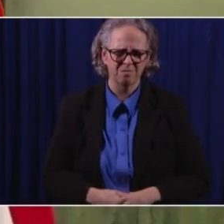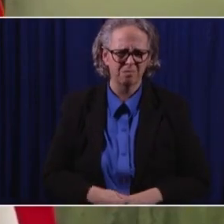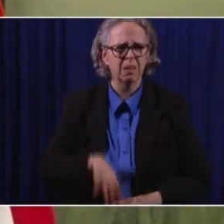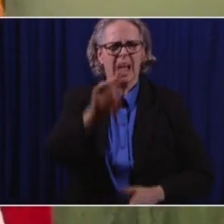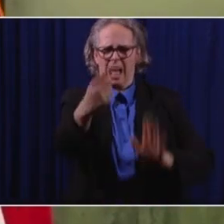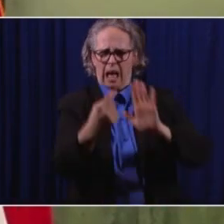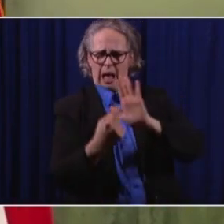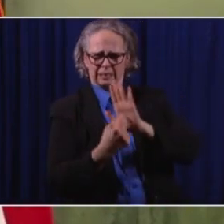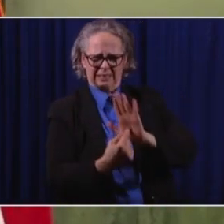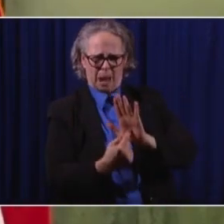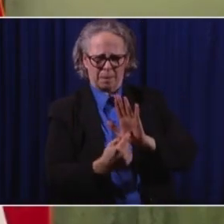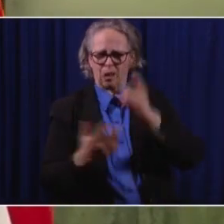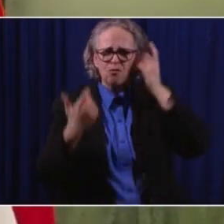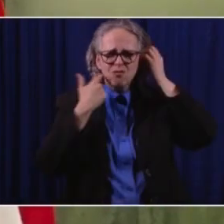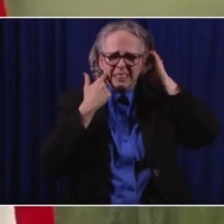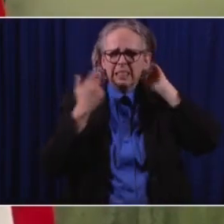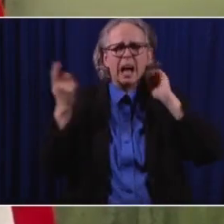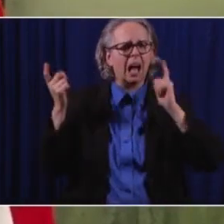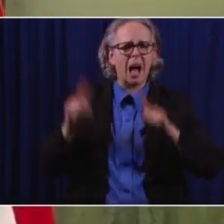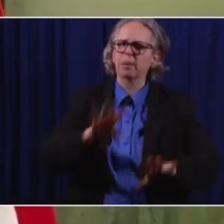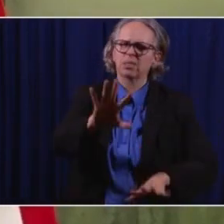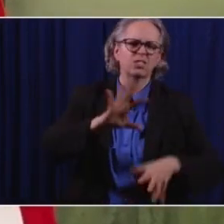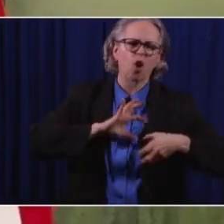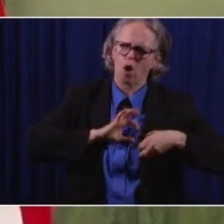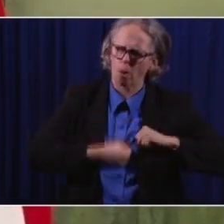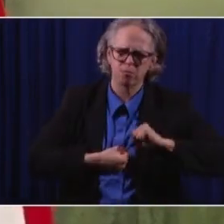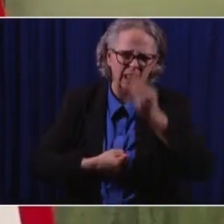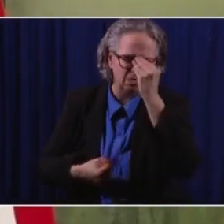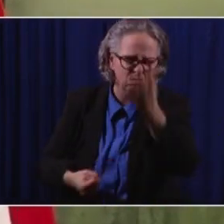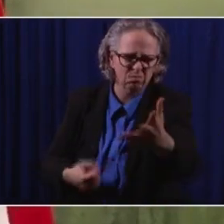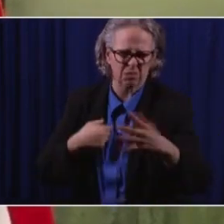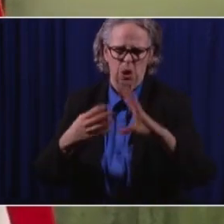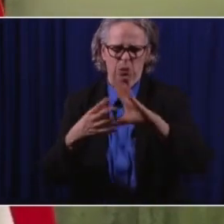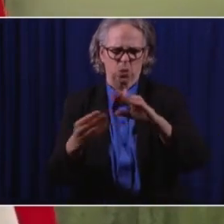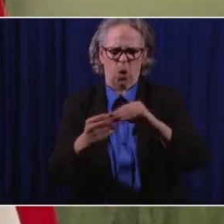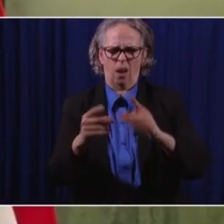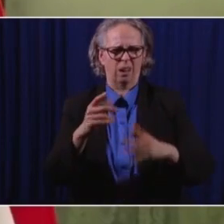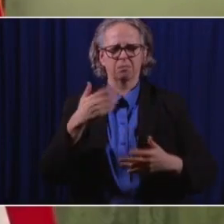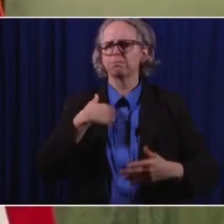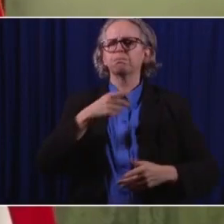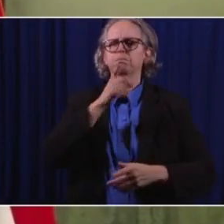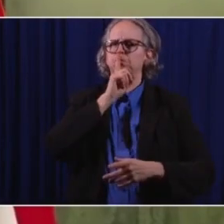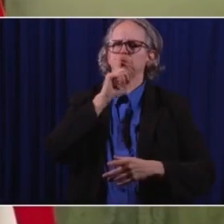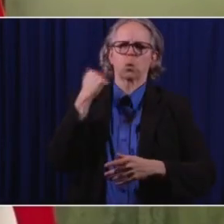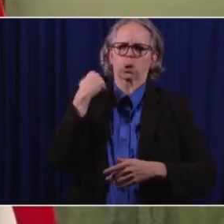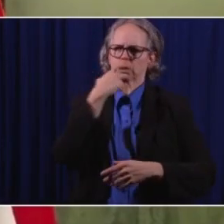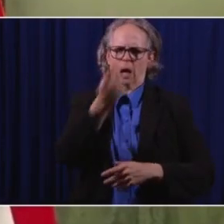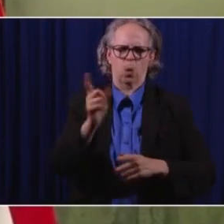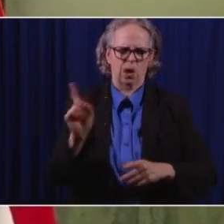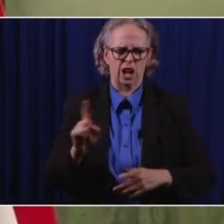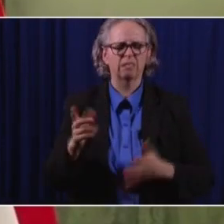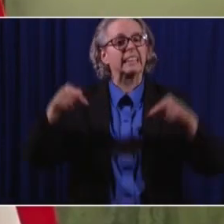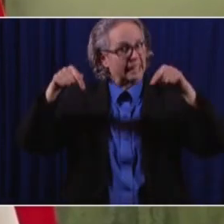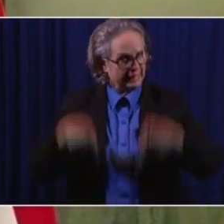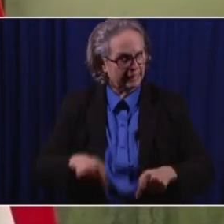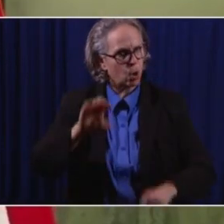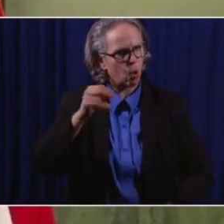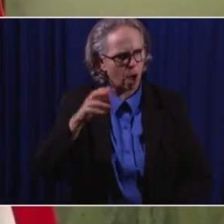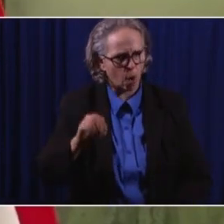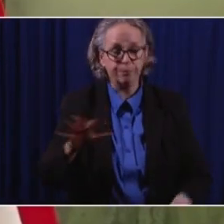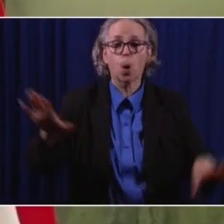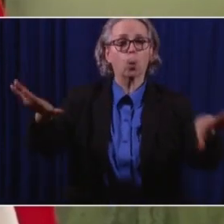just absolutely breaks your heart. I'm not saying where it was, but somewhere in Ohio, a wedding took place.